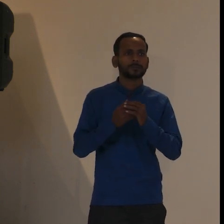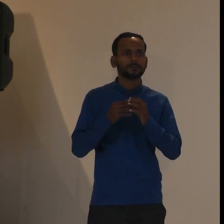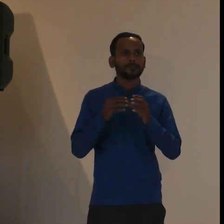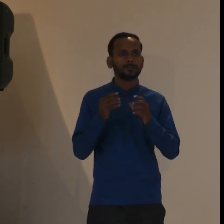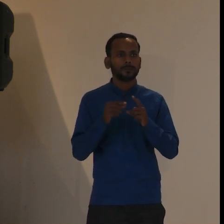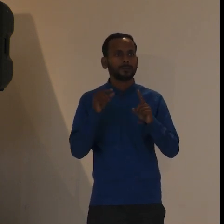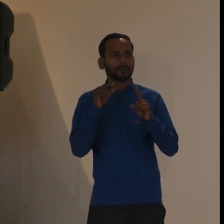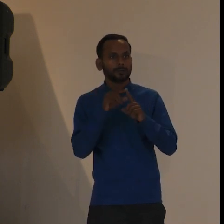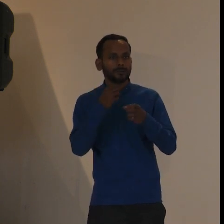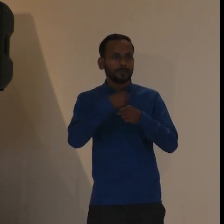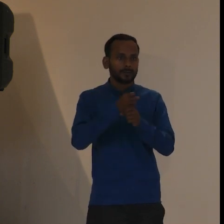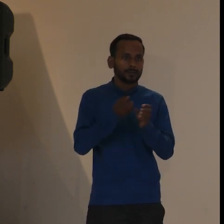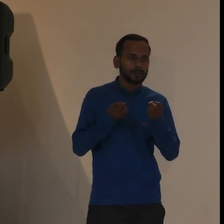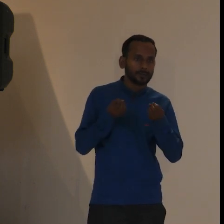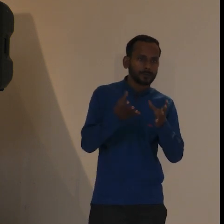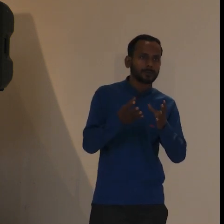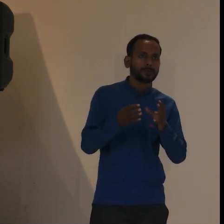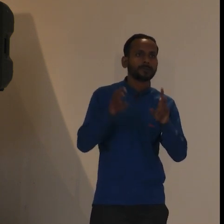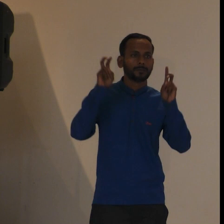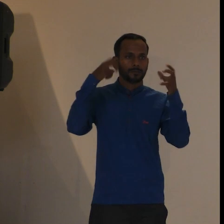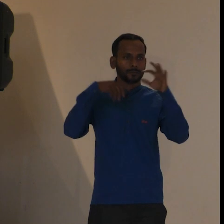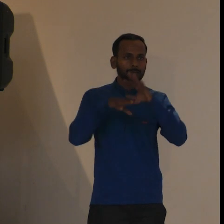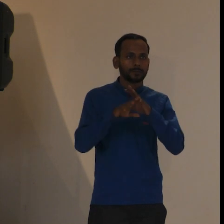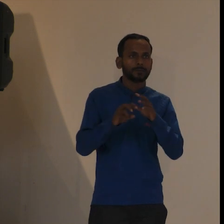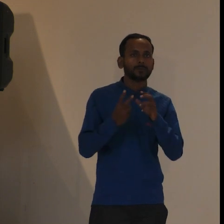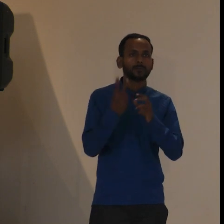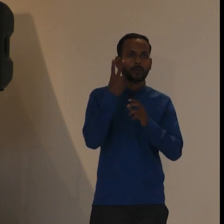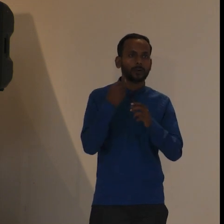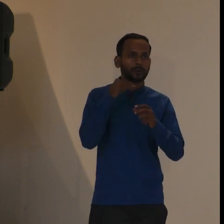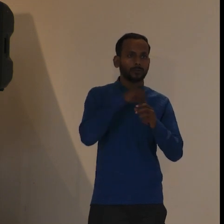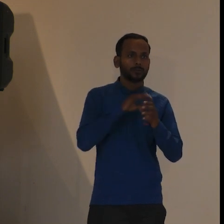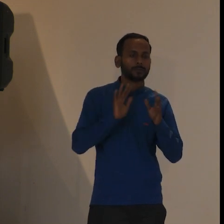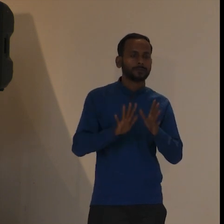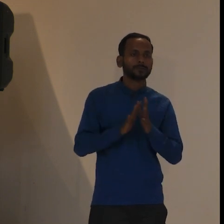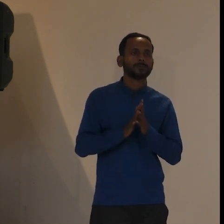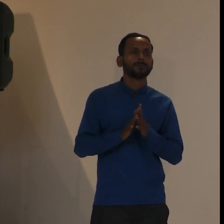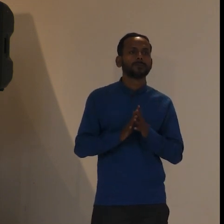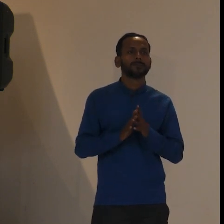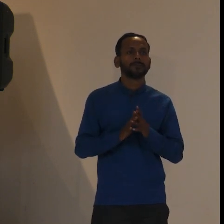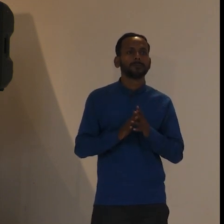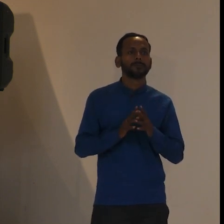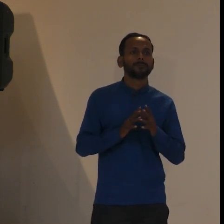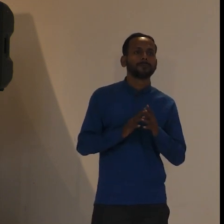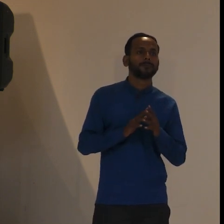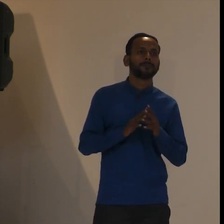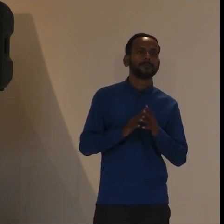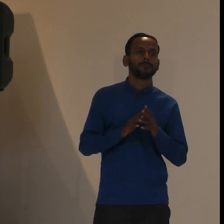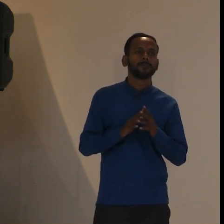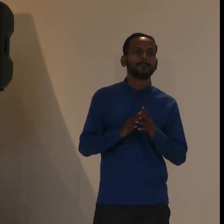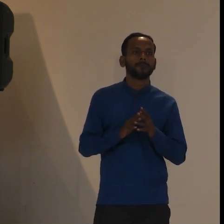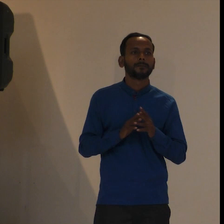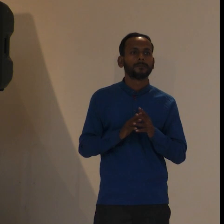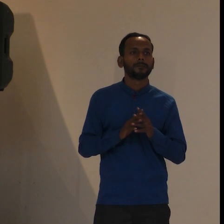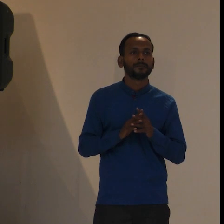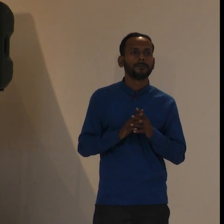of St. Francis Xavier. I mean, when Goa was not Goa, right? It was the Portuguese, yeah, exactly. So I